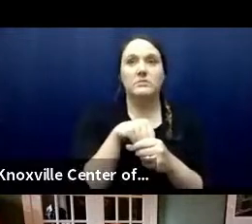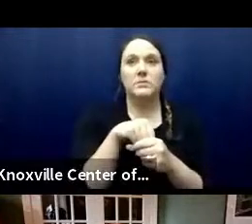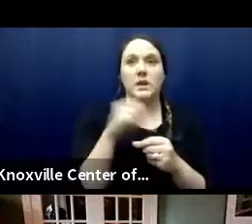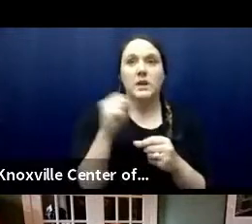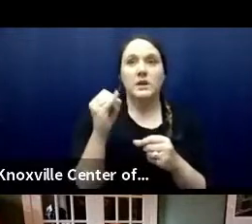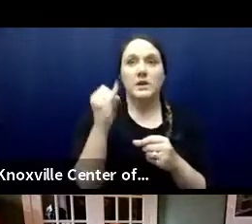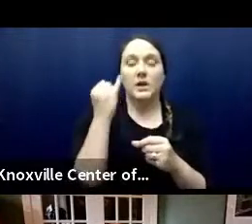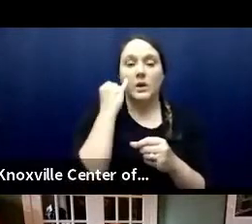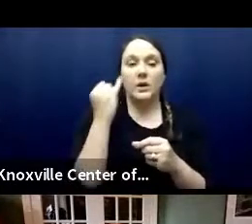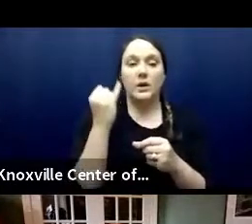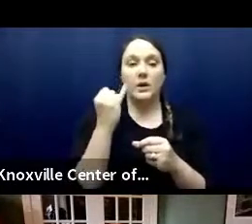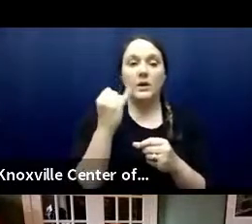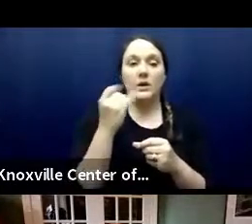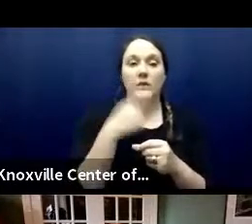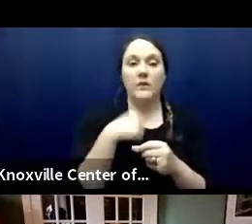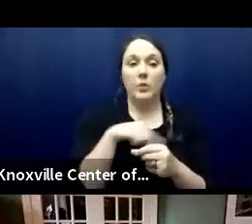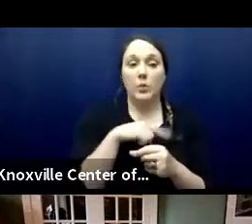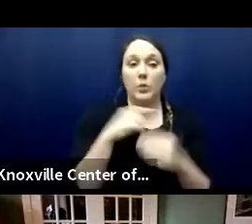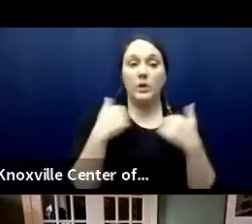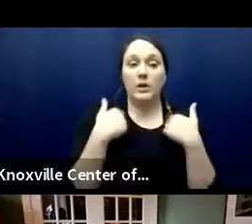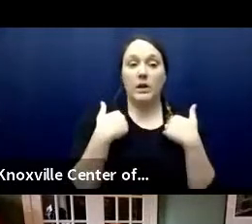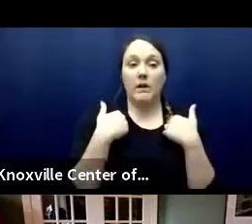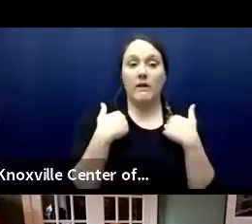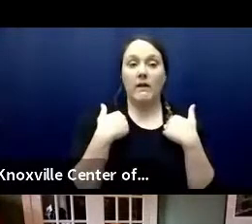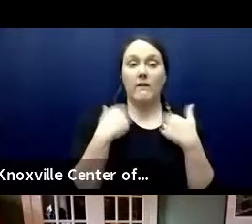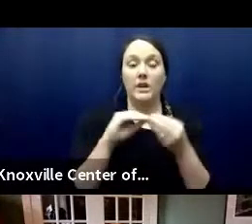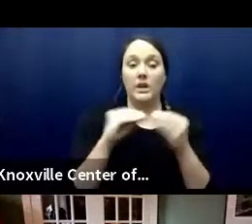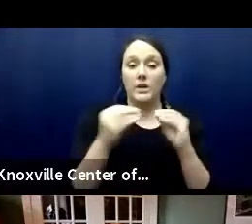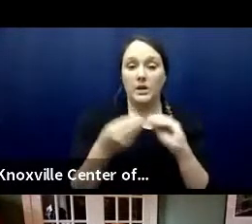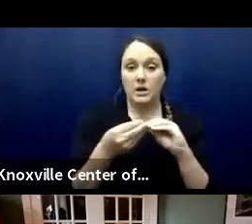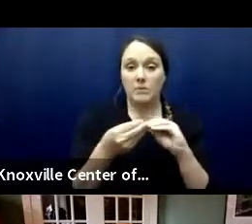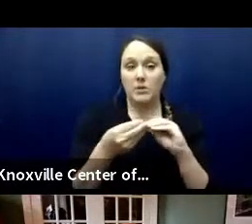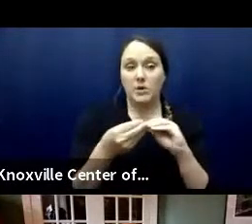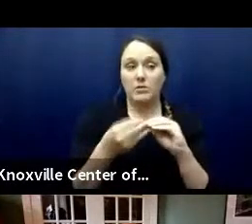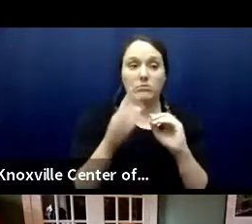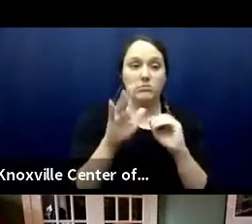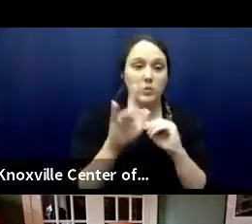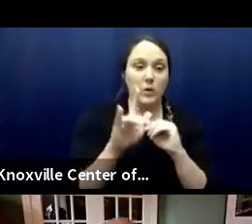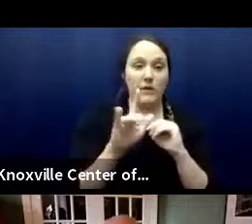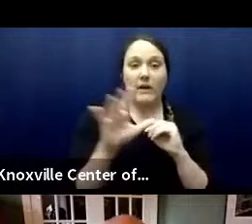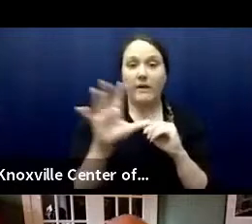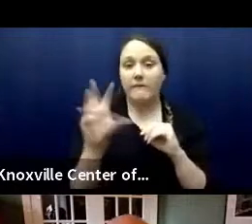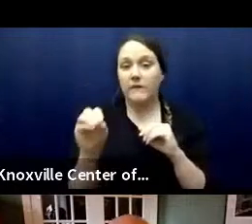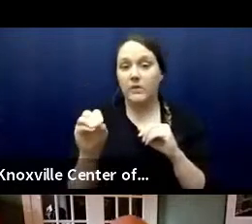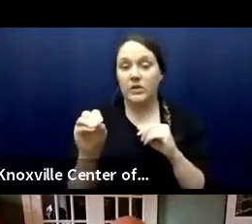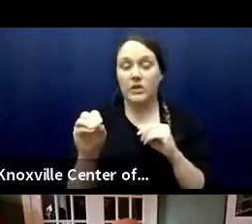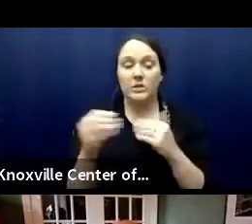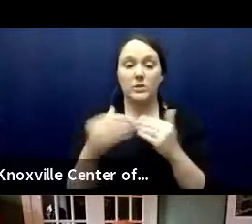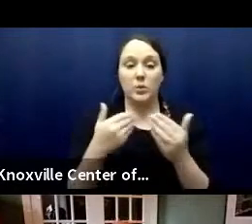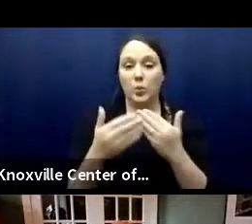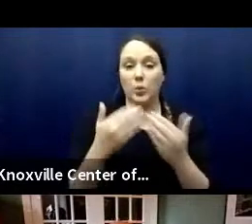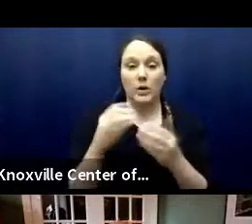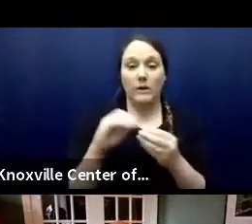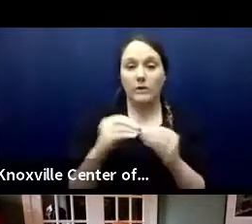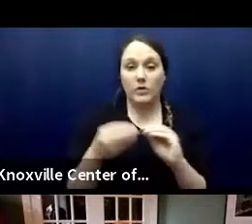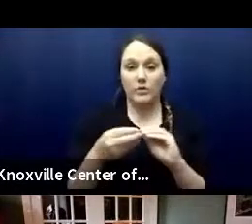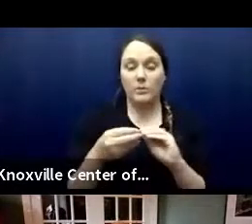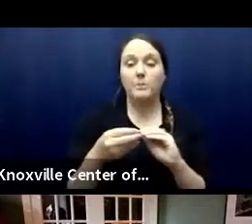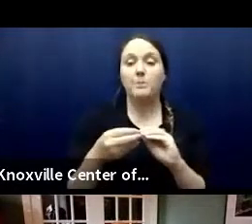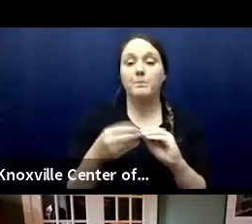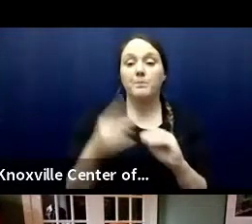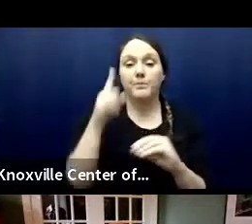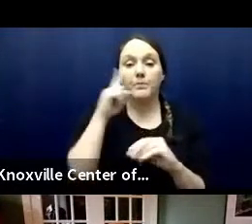if we do have a number, be it 25, be it 50, whatever that number might be, I